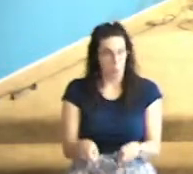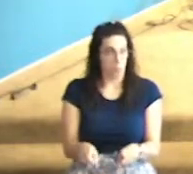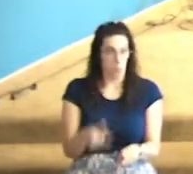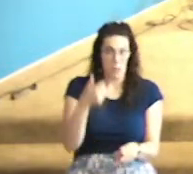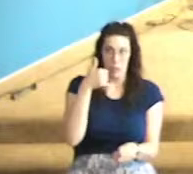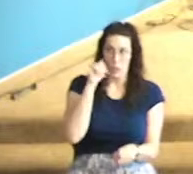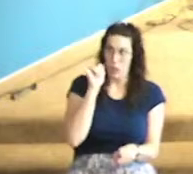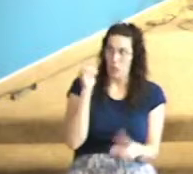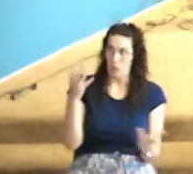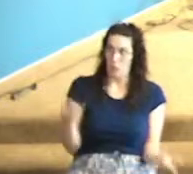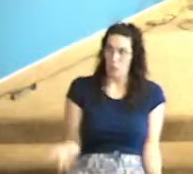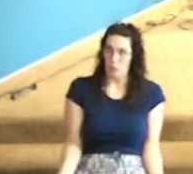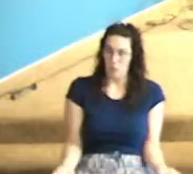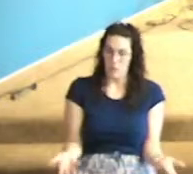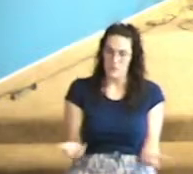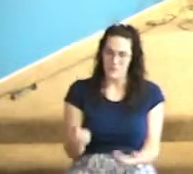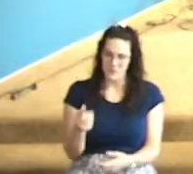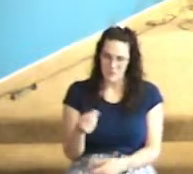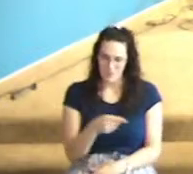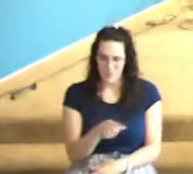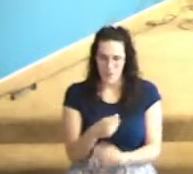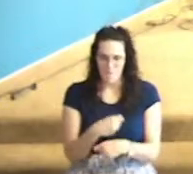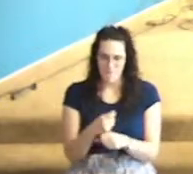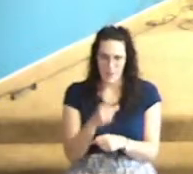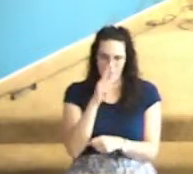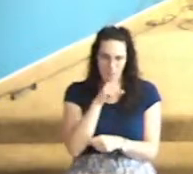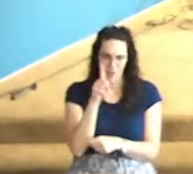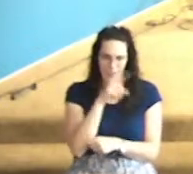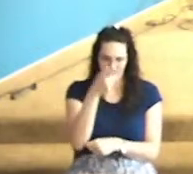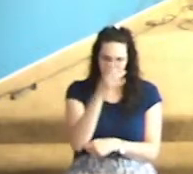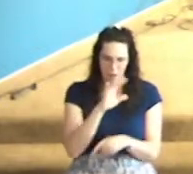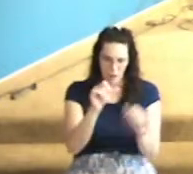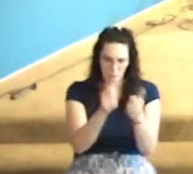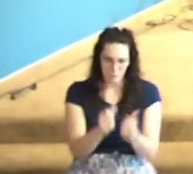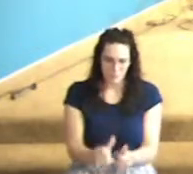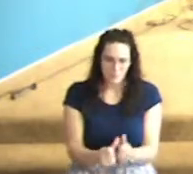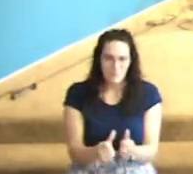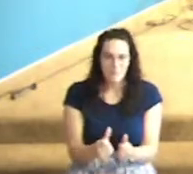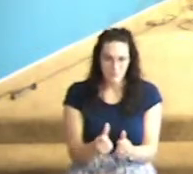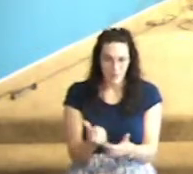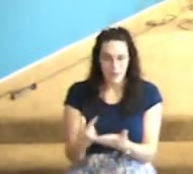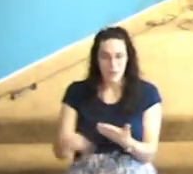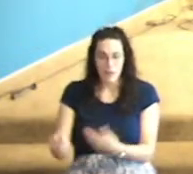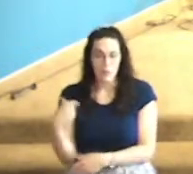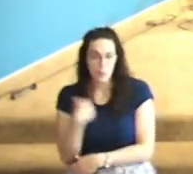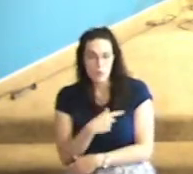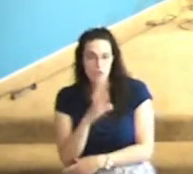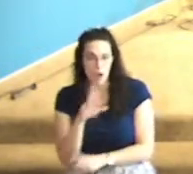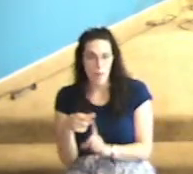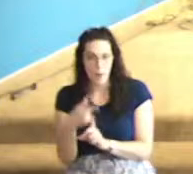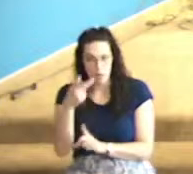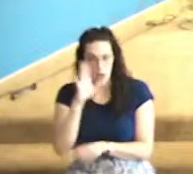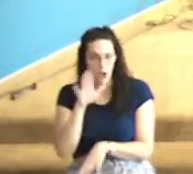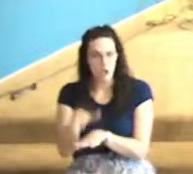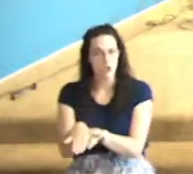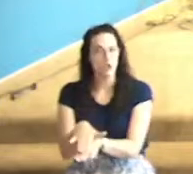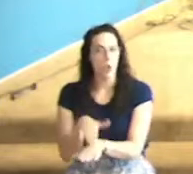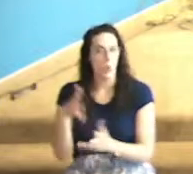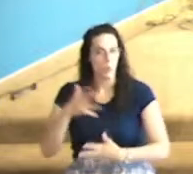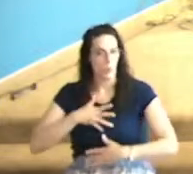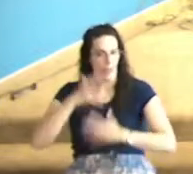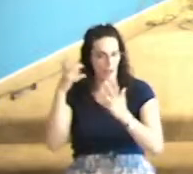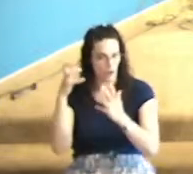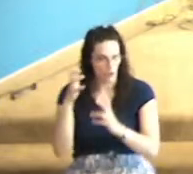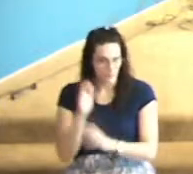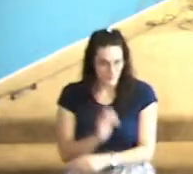And they've made this idol, and we'll talk more about that next week when we talk about how God is slow to